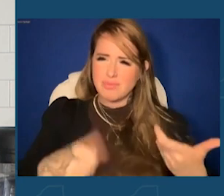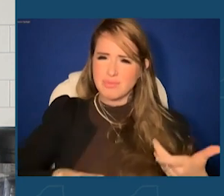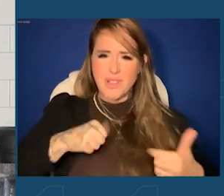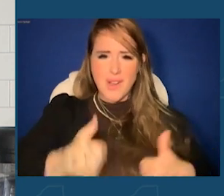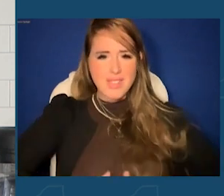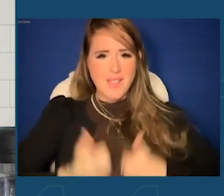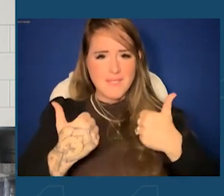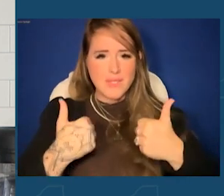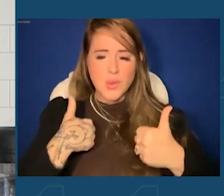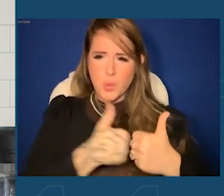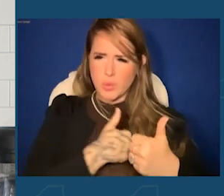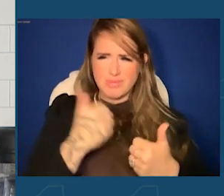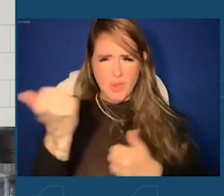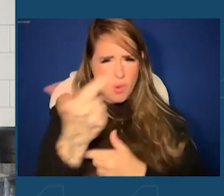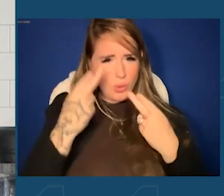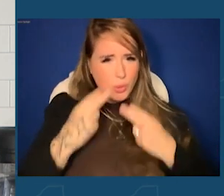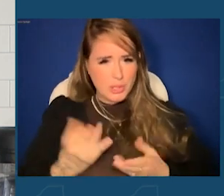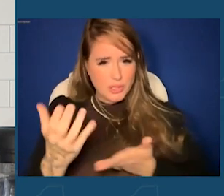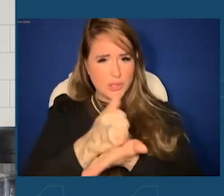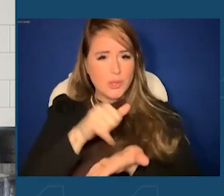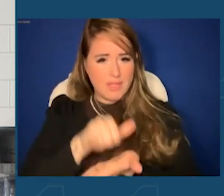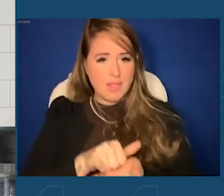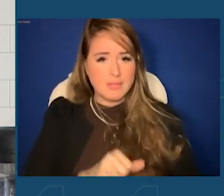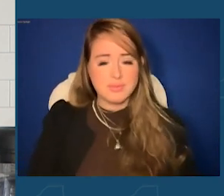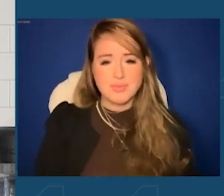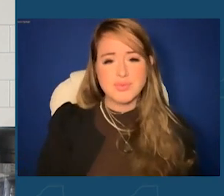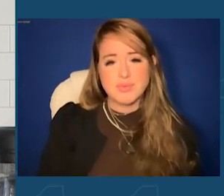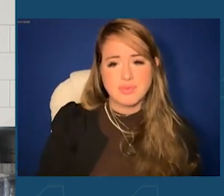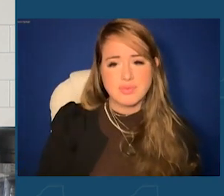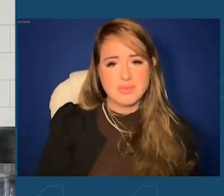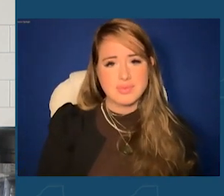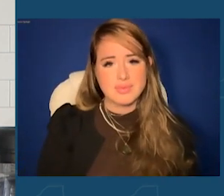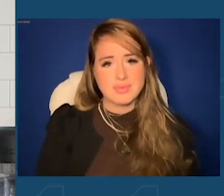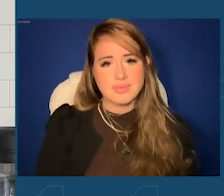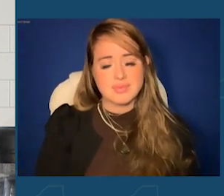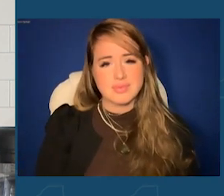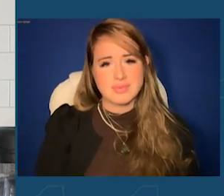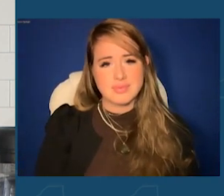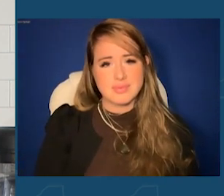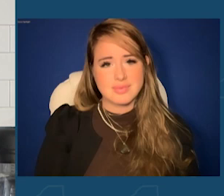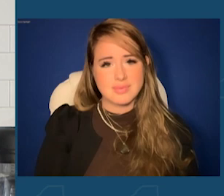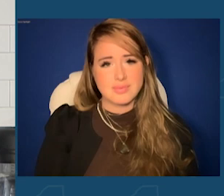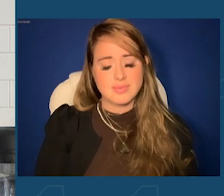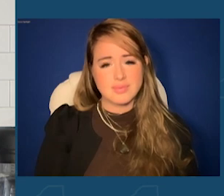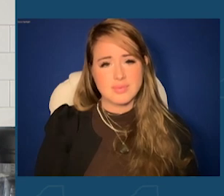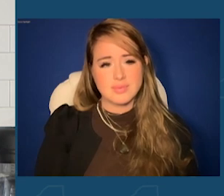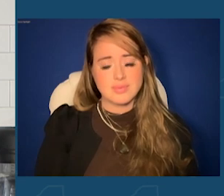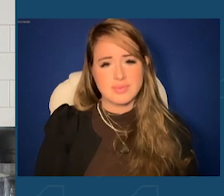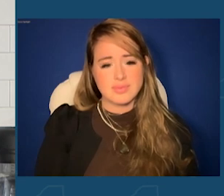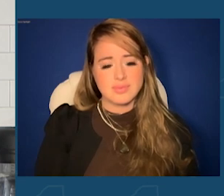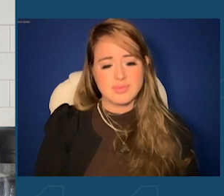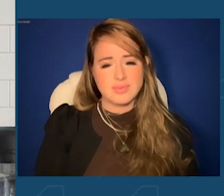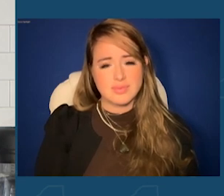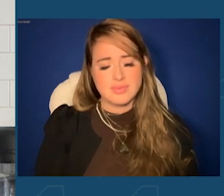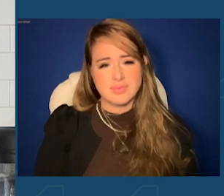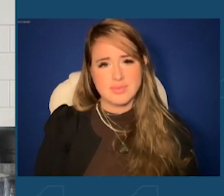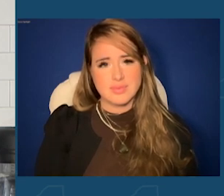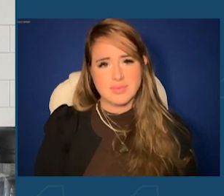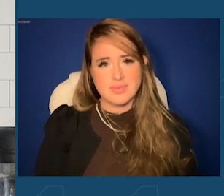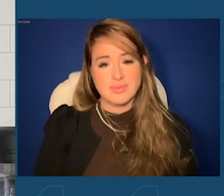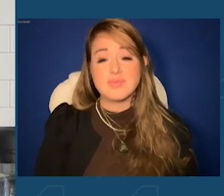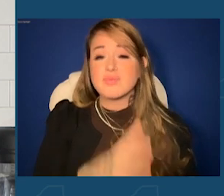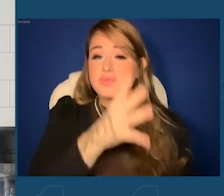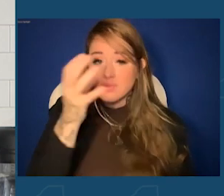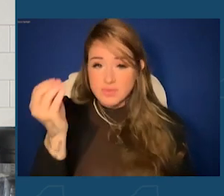seres humanos todos. So that we can have a dignified life that we all deserve as human beings. Y